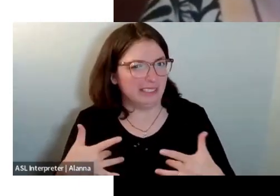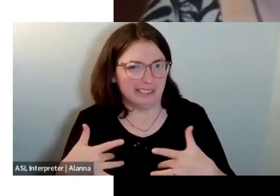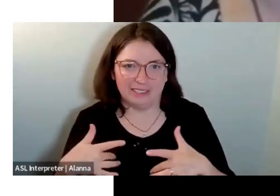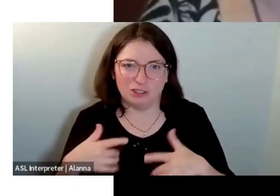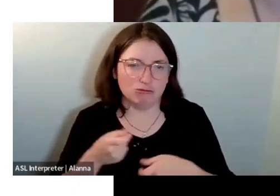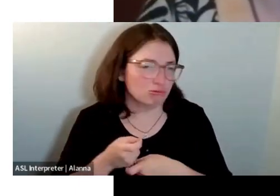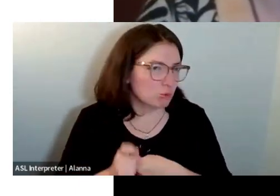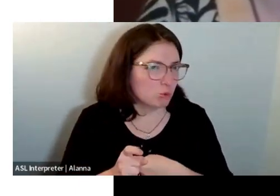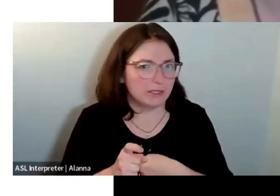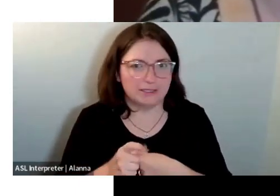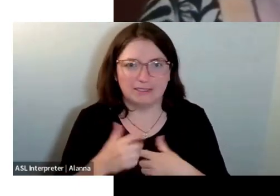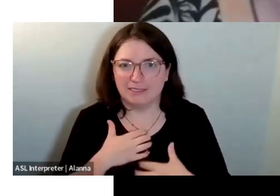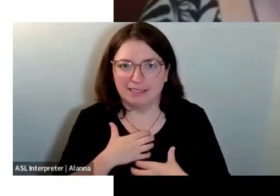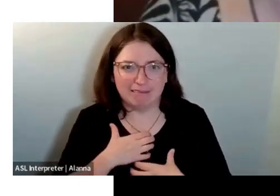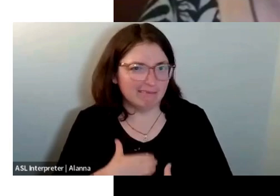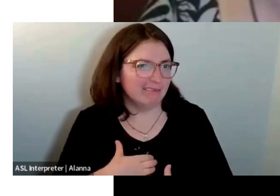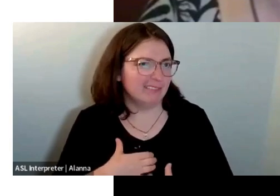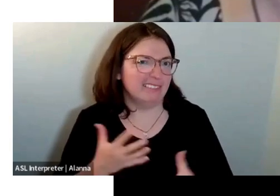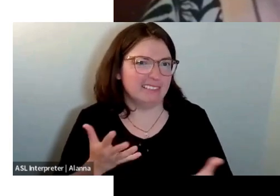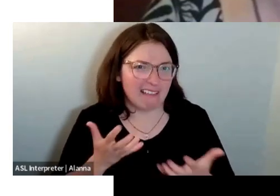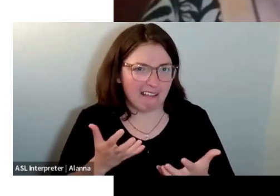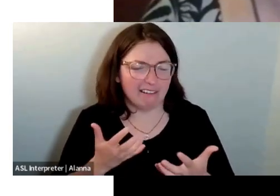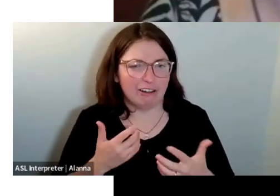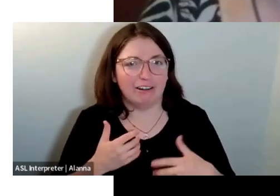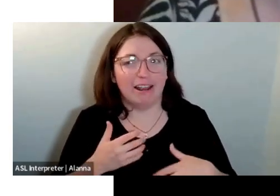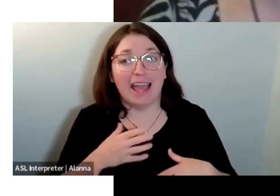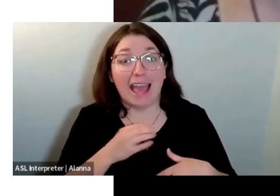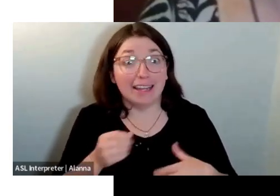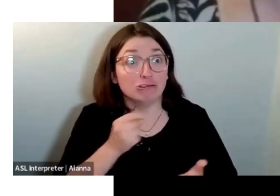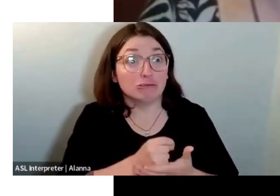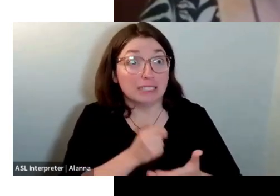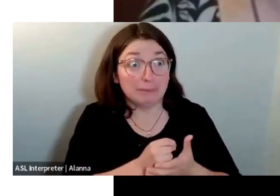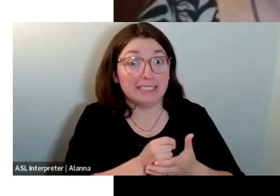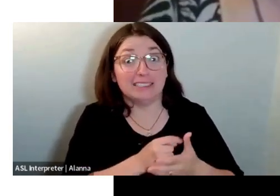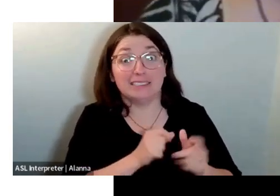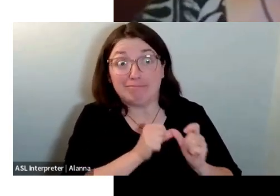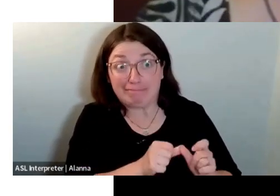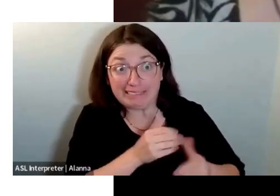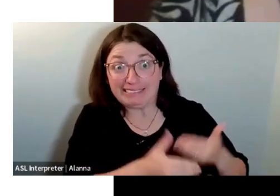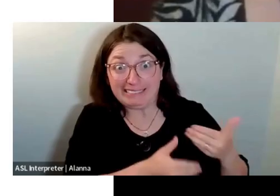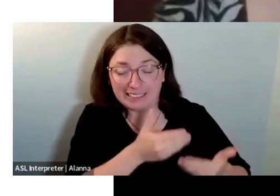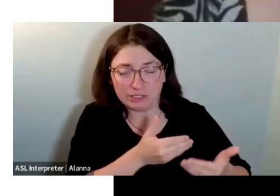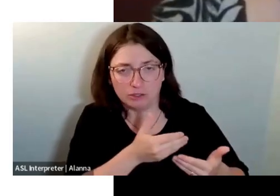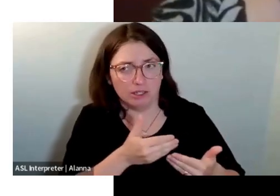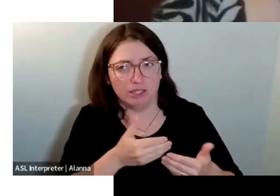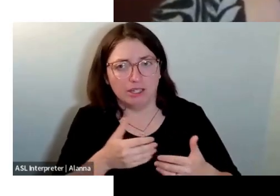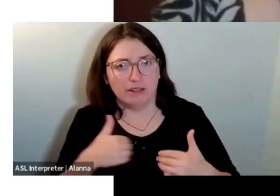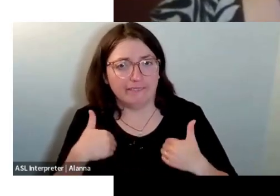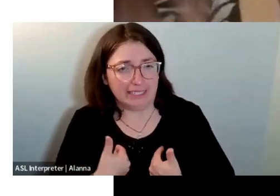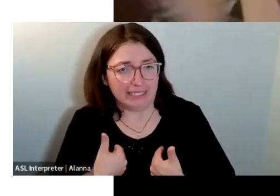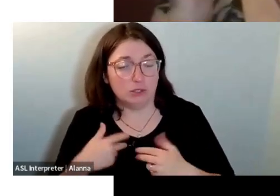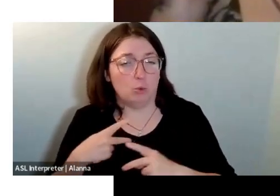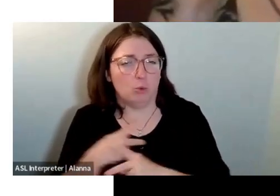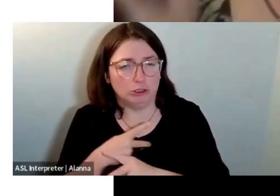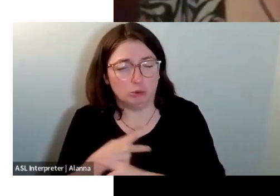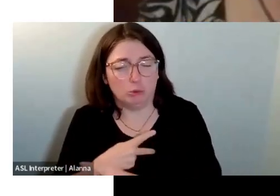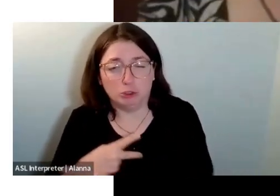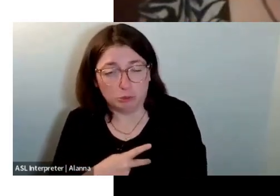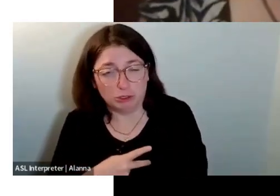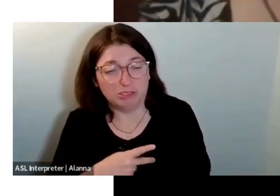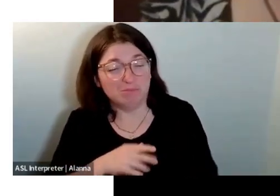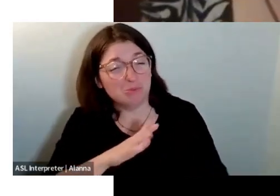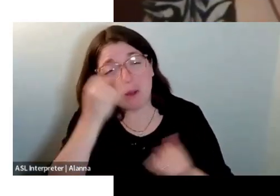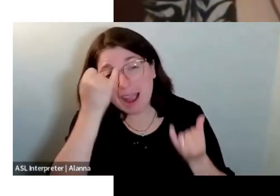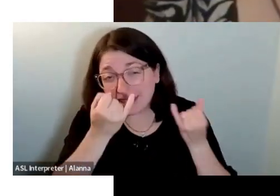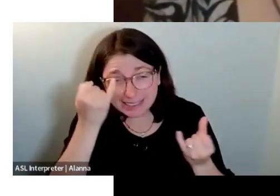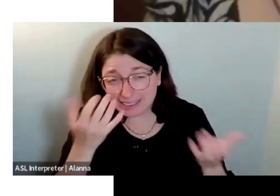disease and treatment progress. Ideas? Question mark? Yes, I do have ideas. Ooh.